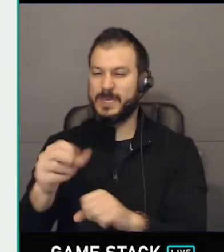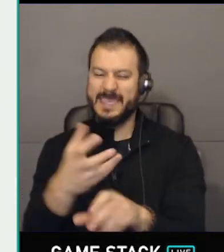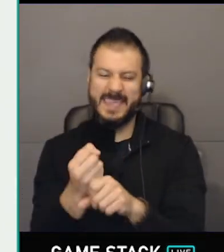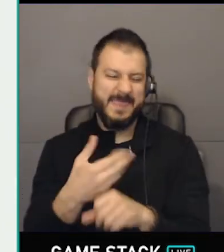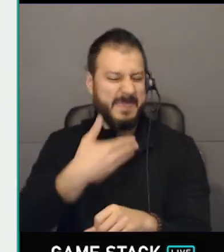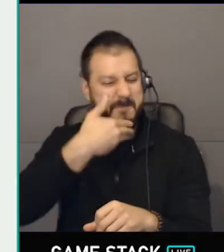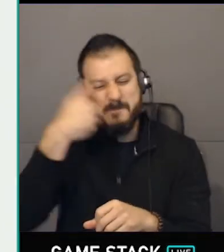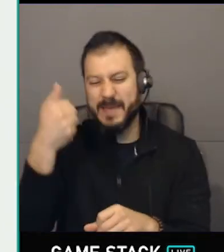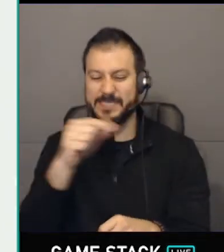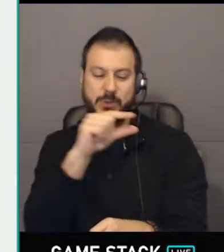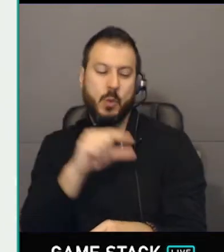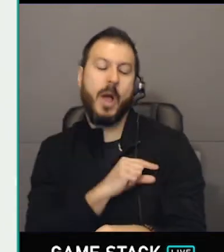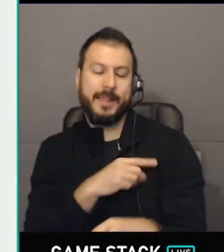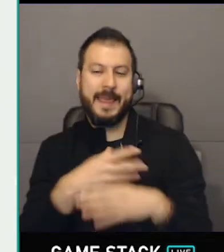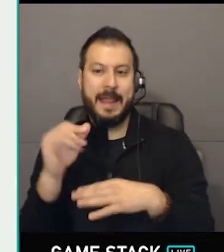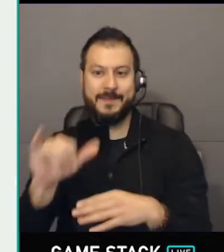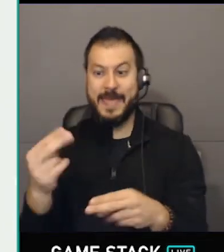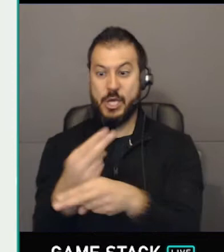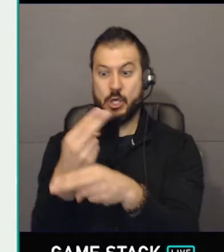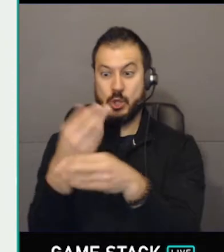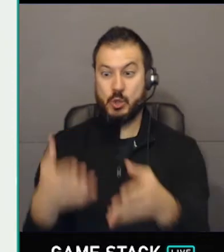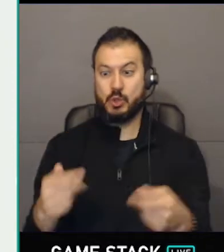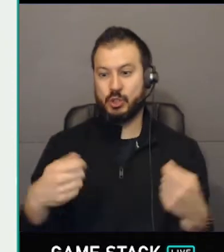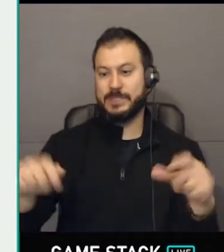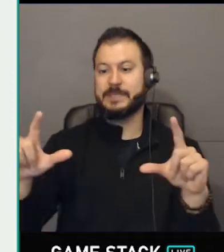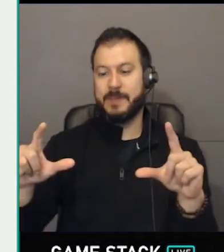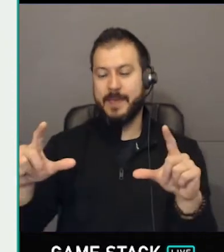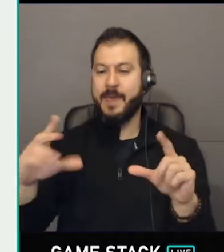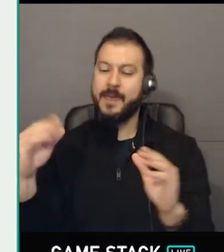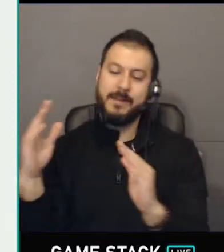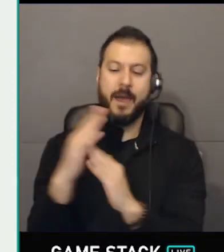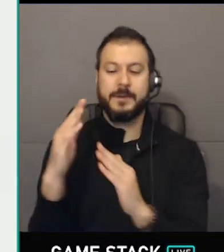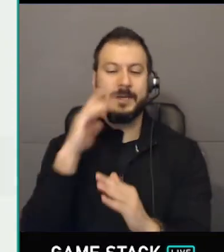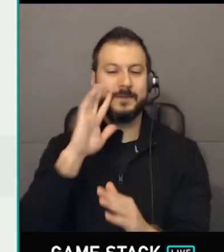display and specifically optimize for your game's content.